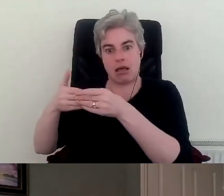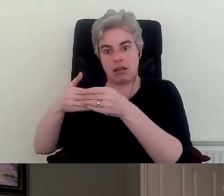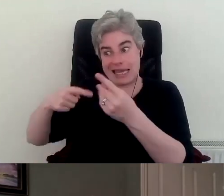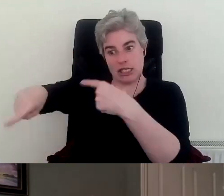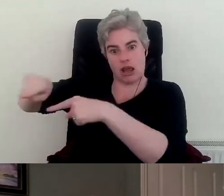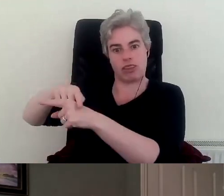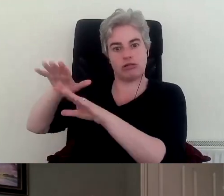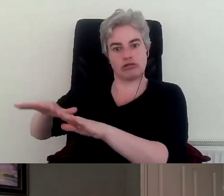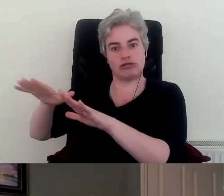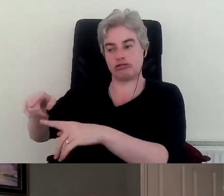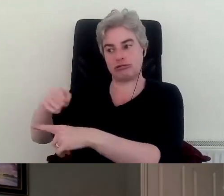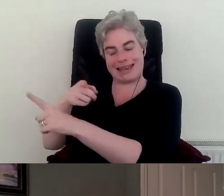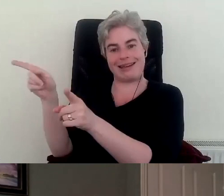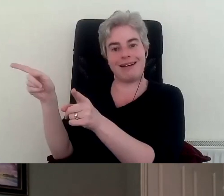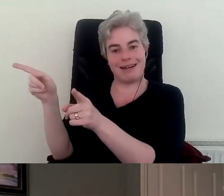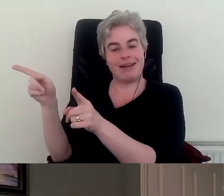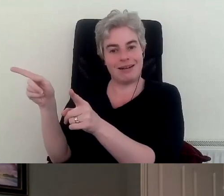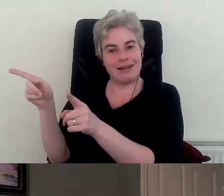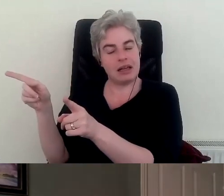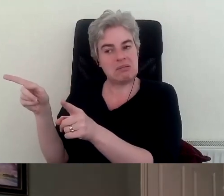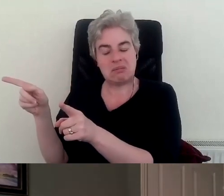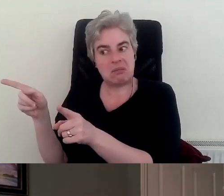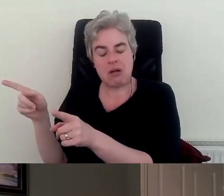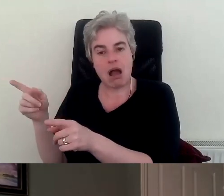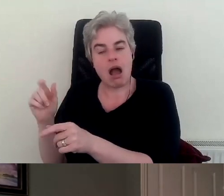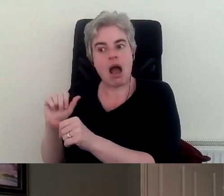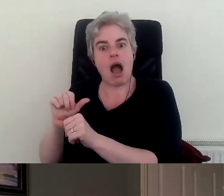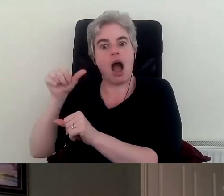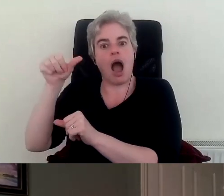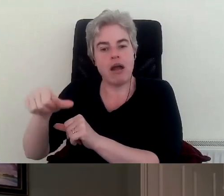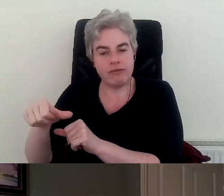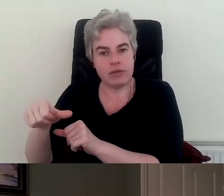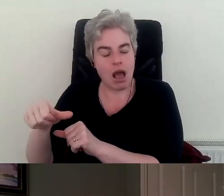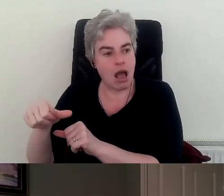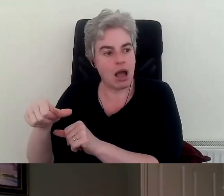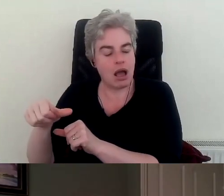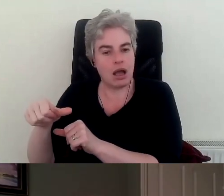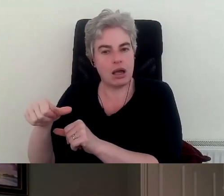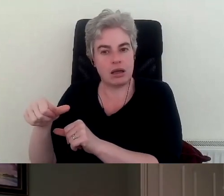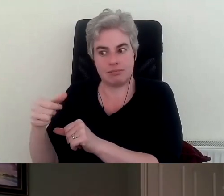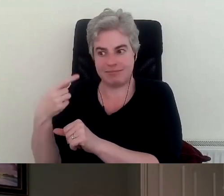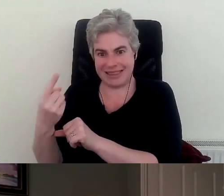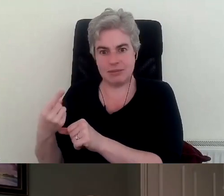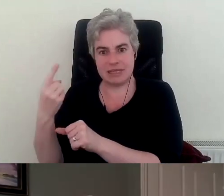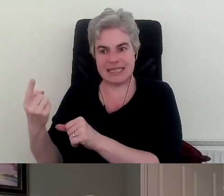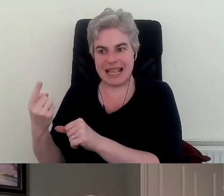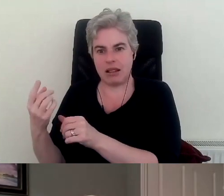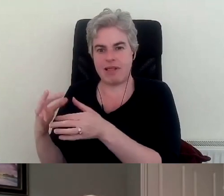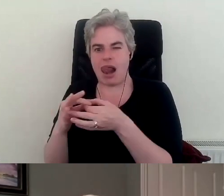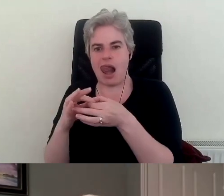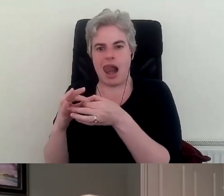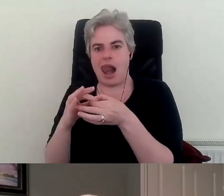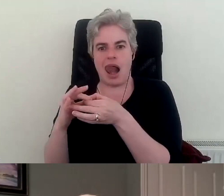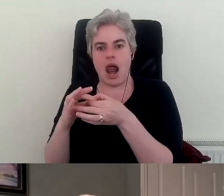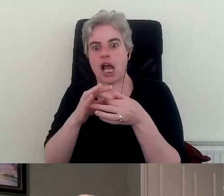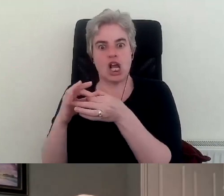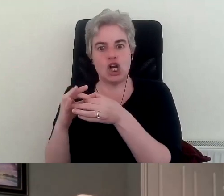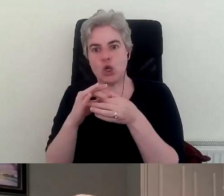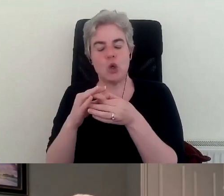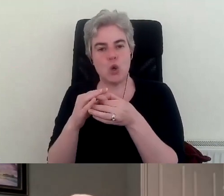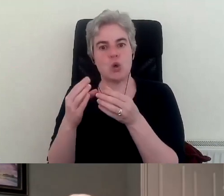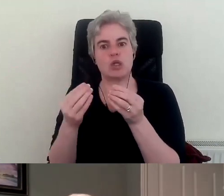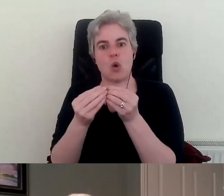those countries only realized after the fact that they were in collusion with